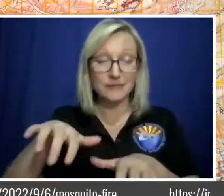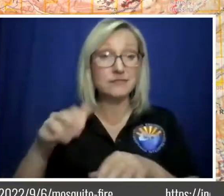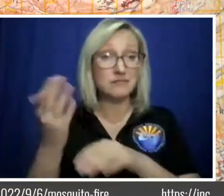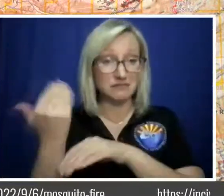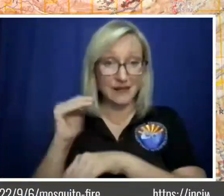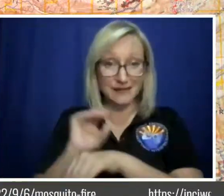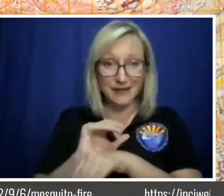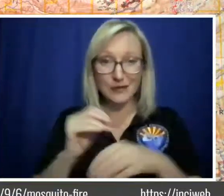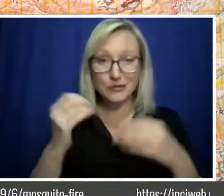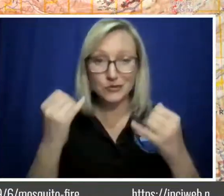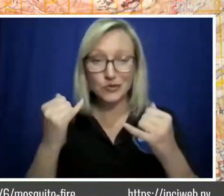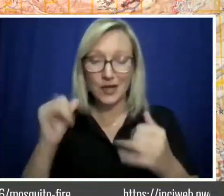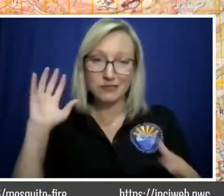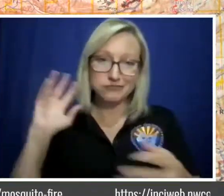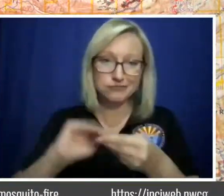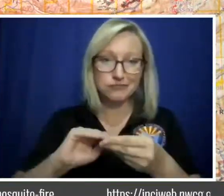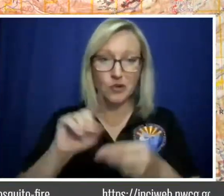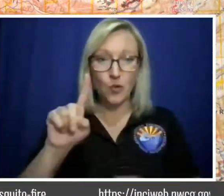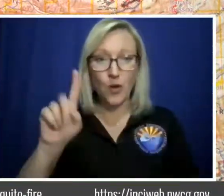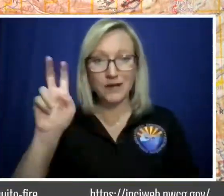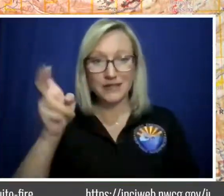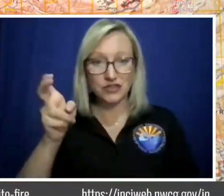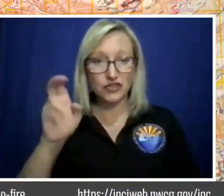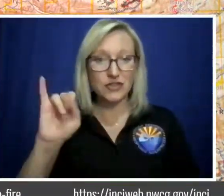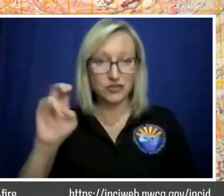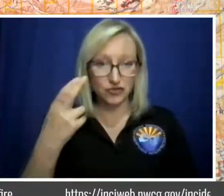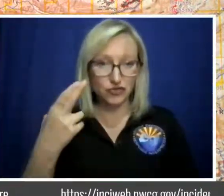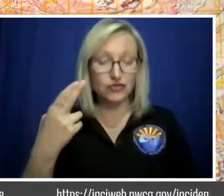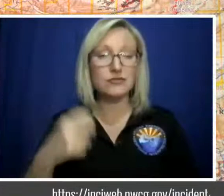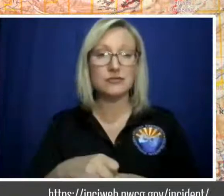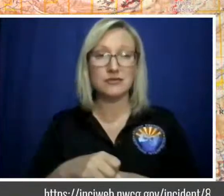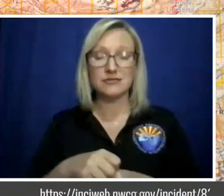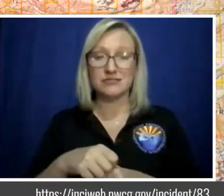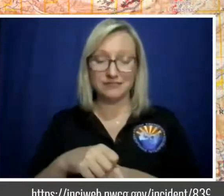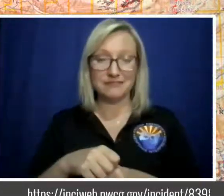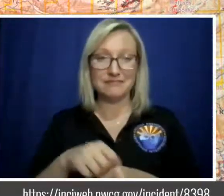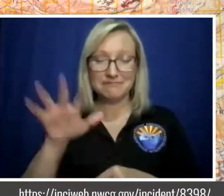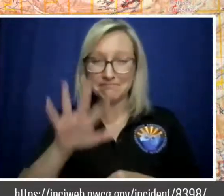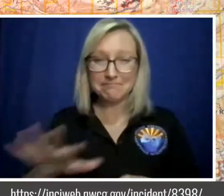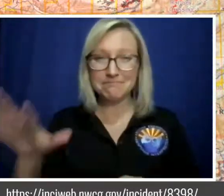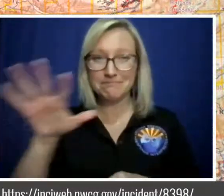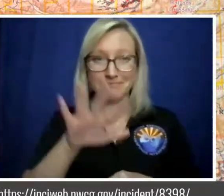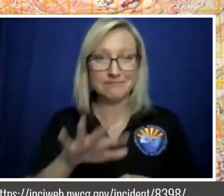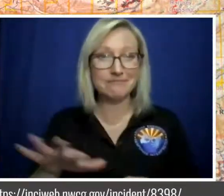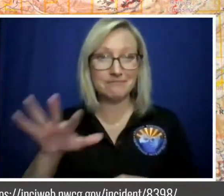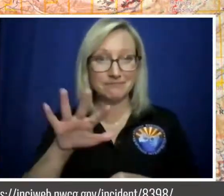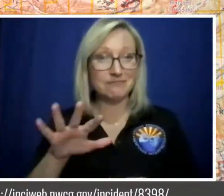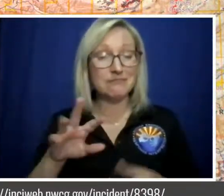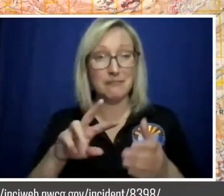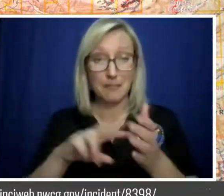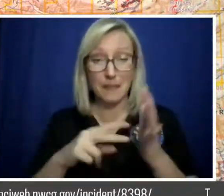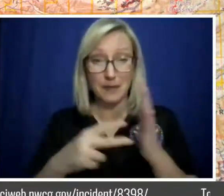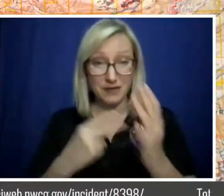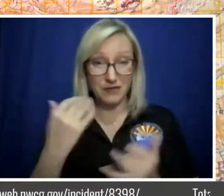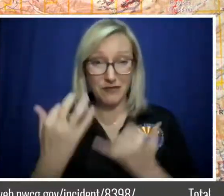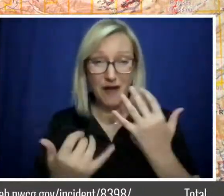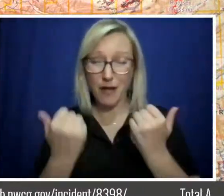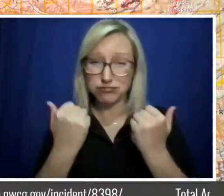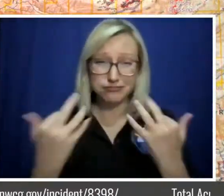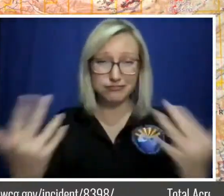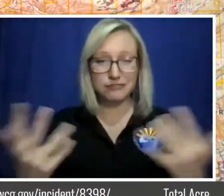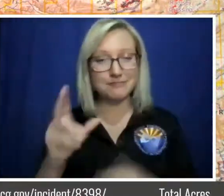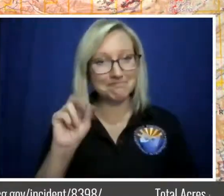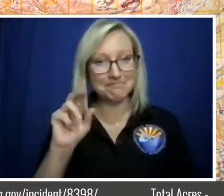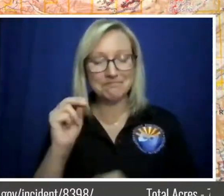and then through the day today, over an inch across most of the fire, creating some pretty minimal fire behavior and giving the opportunity